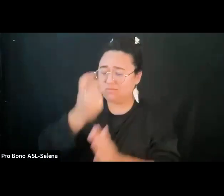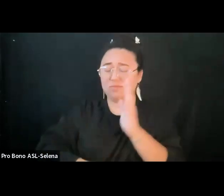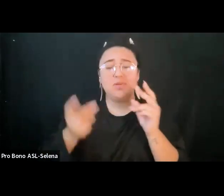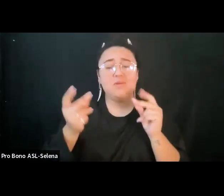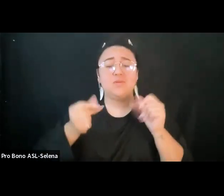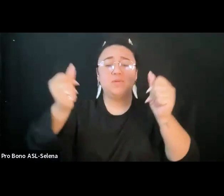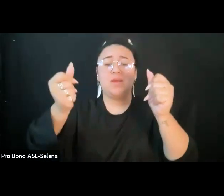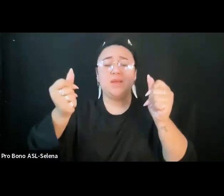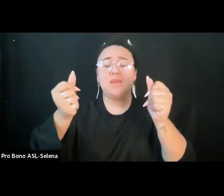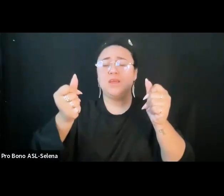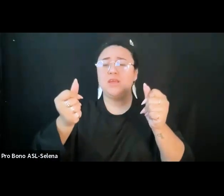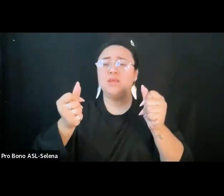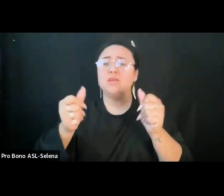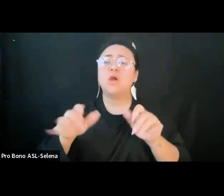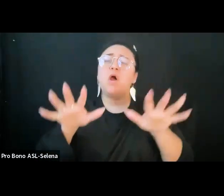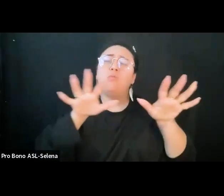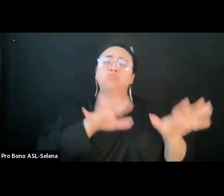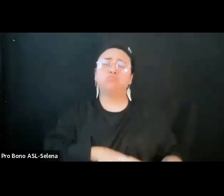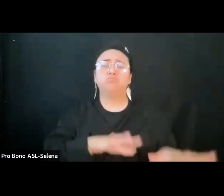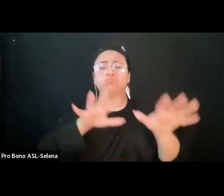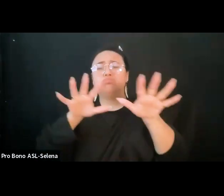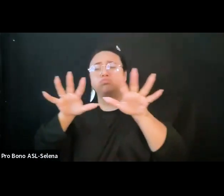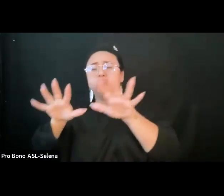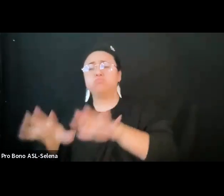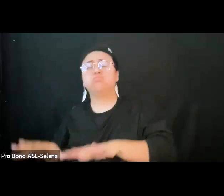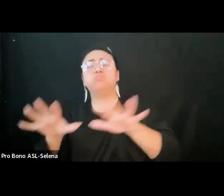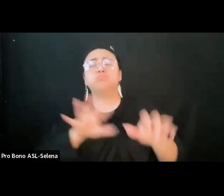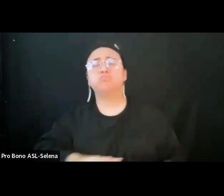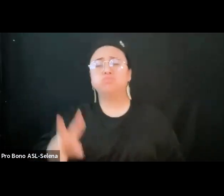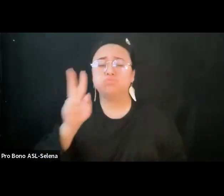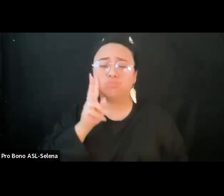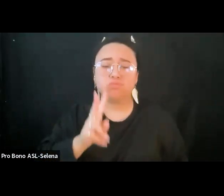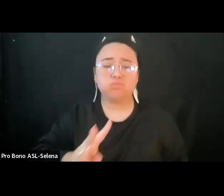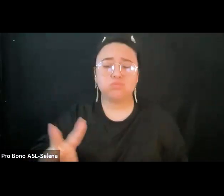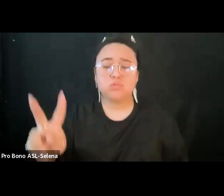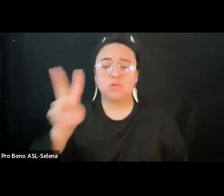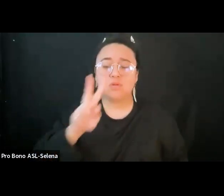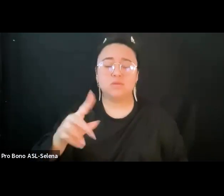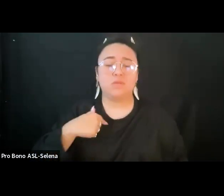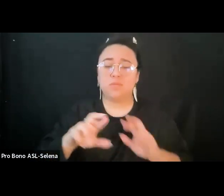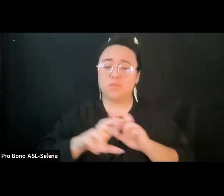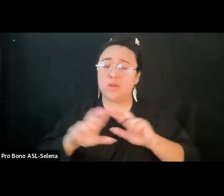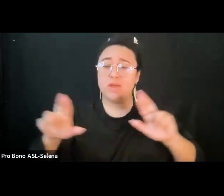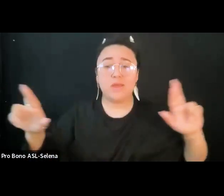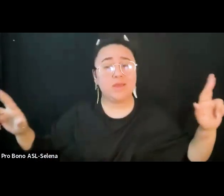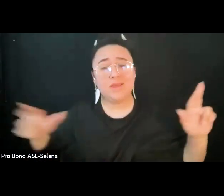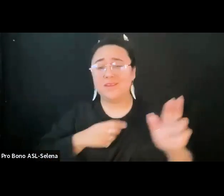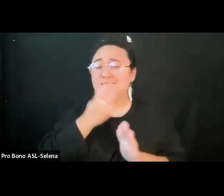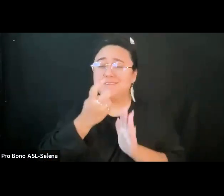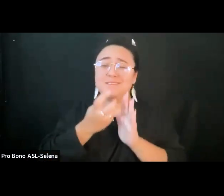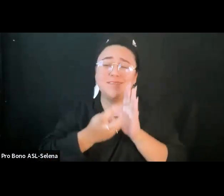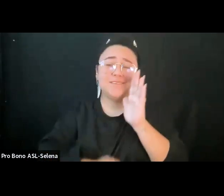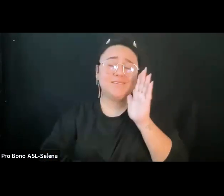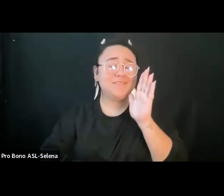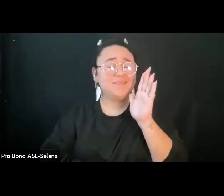this thing right away, or should we slow it down and go day by day? 'Cause I'm